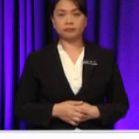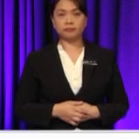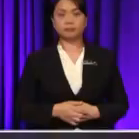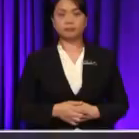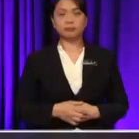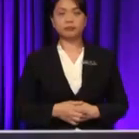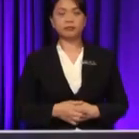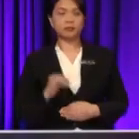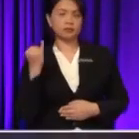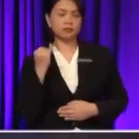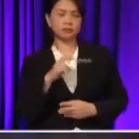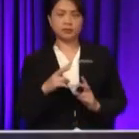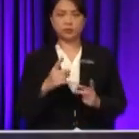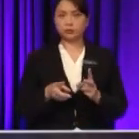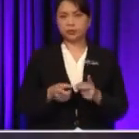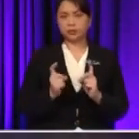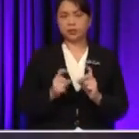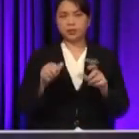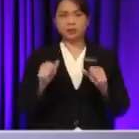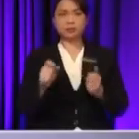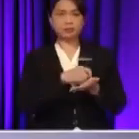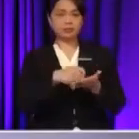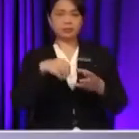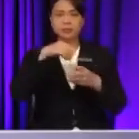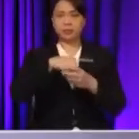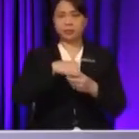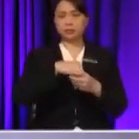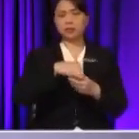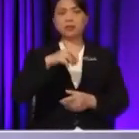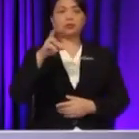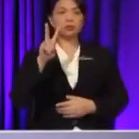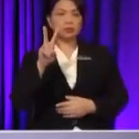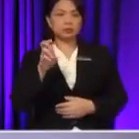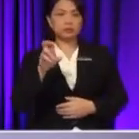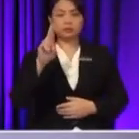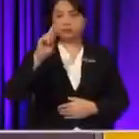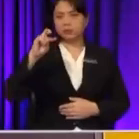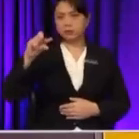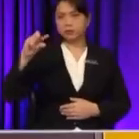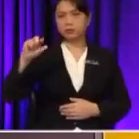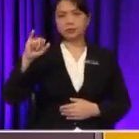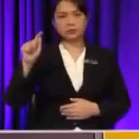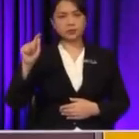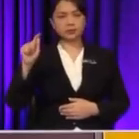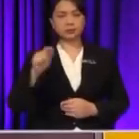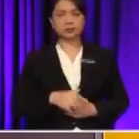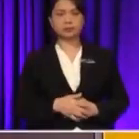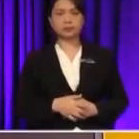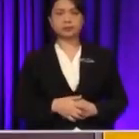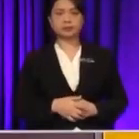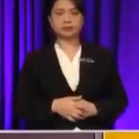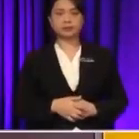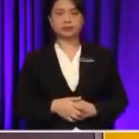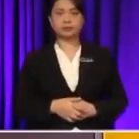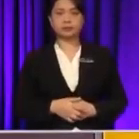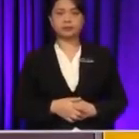quick question. When it says that RM20, can we write it in 20 ringgit as well? It is preferable to write with the